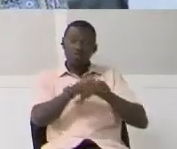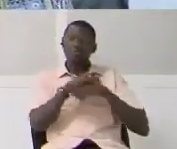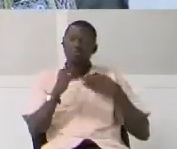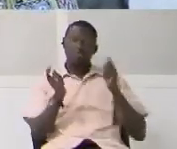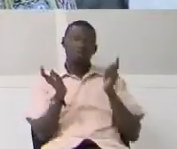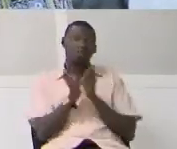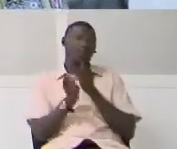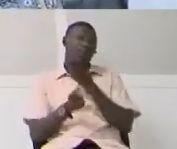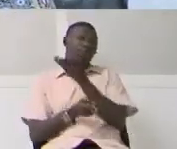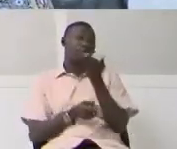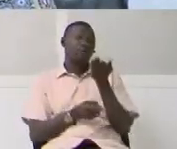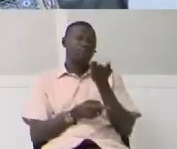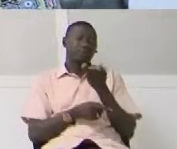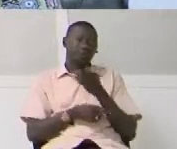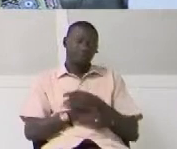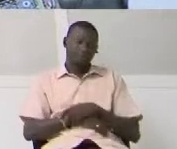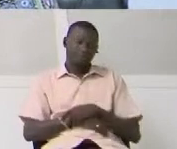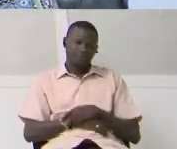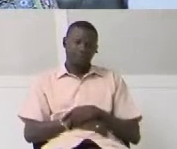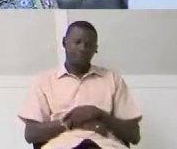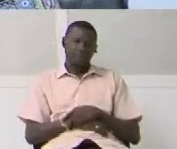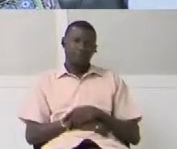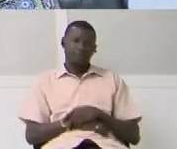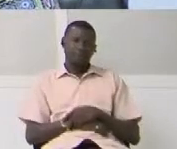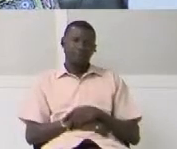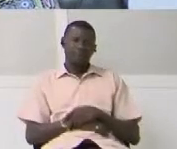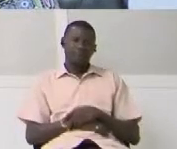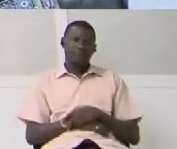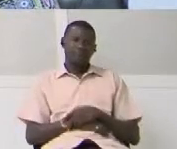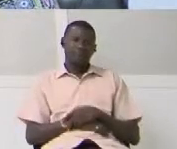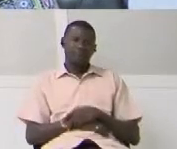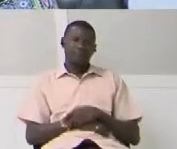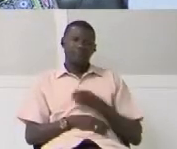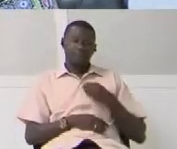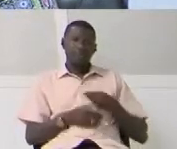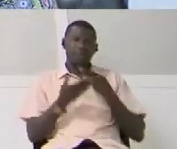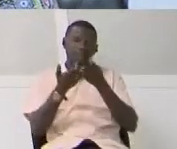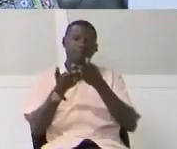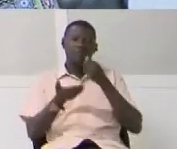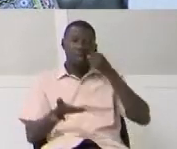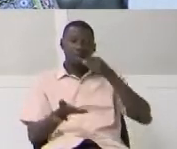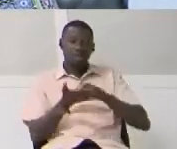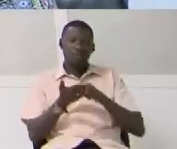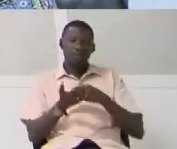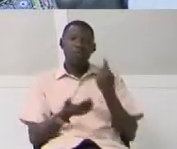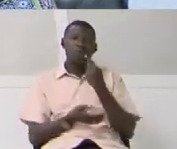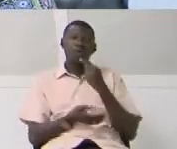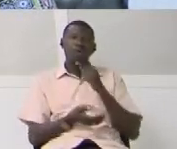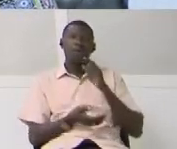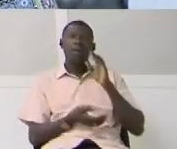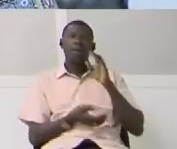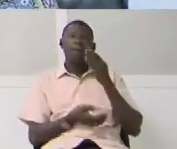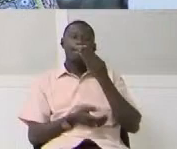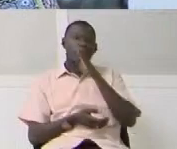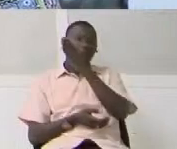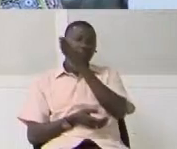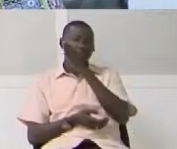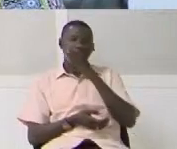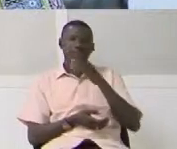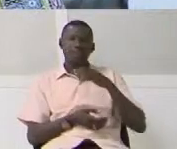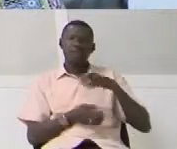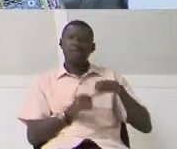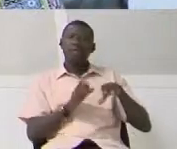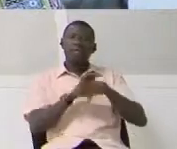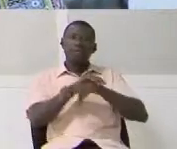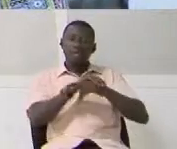letter. Basse area council no respond. I gave them a letter, but it's only Basse area council that responded.